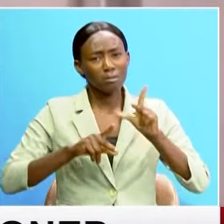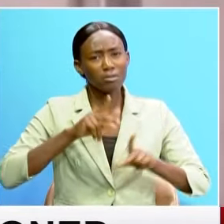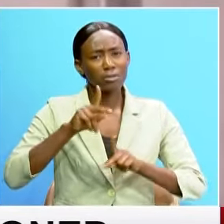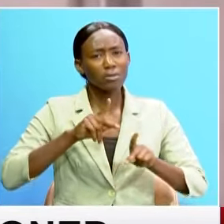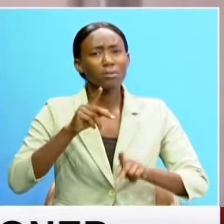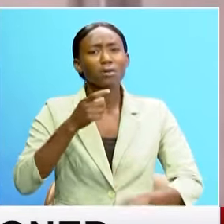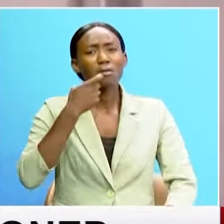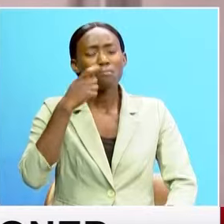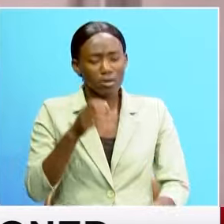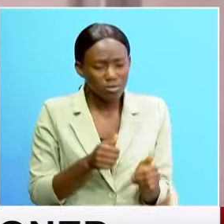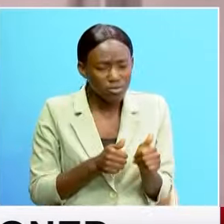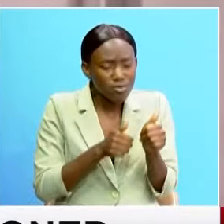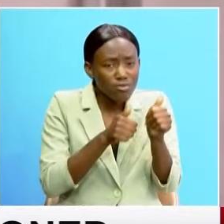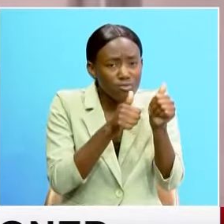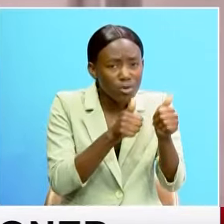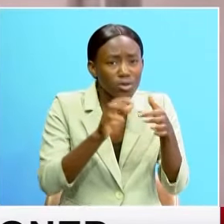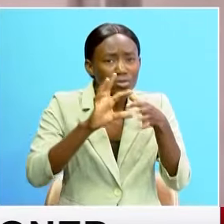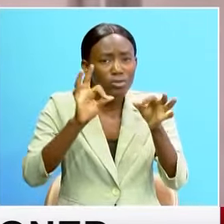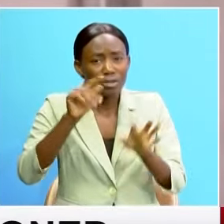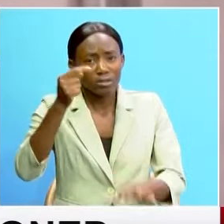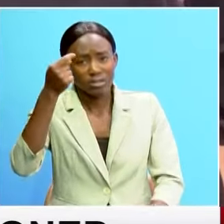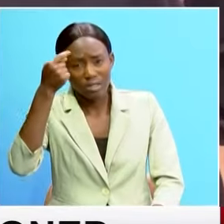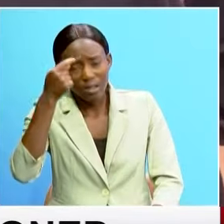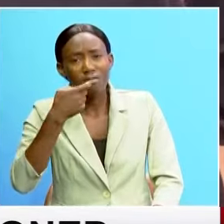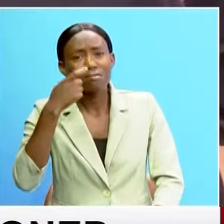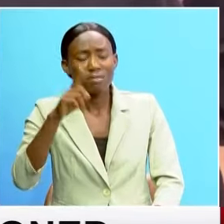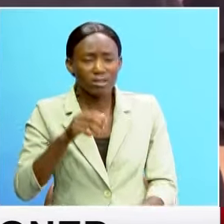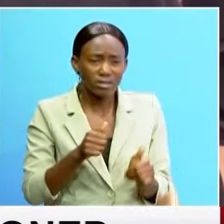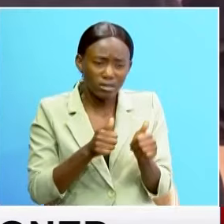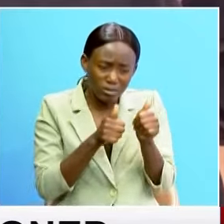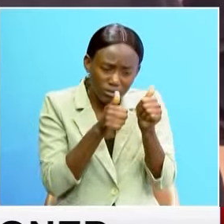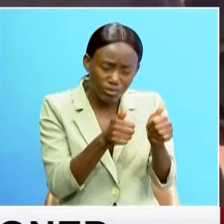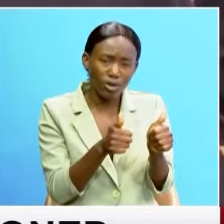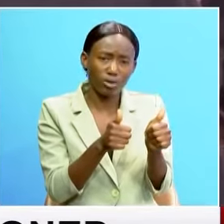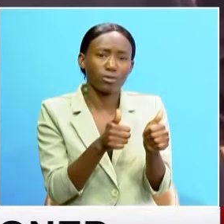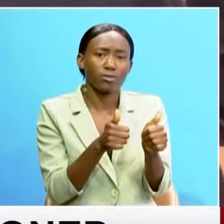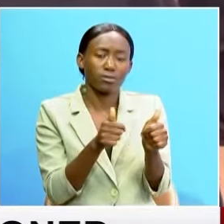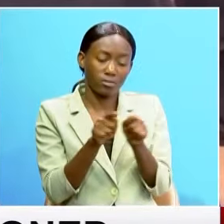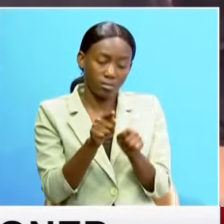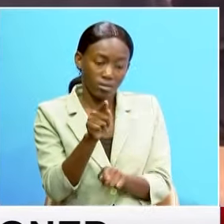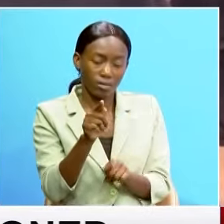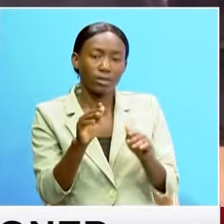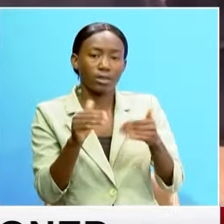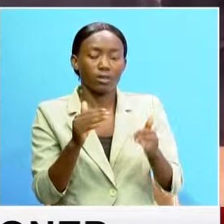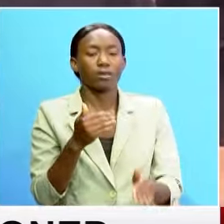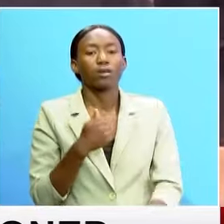of these governments and leaderships. We have a story to tell. This is part of the story.